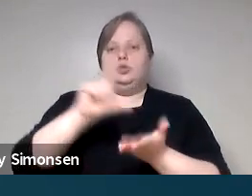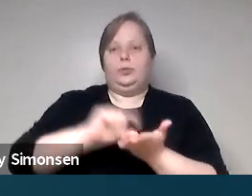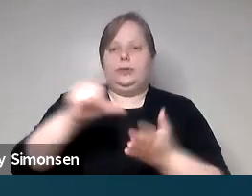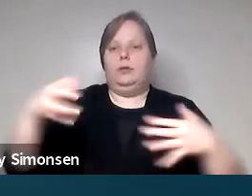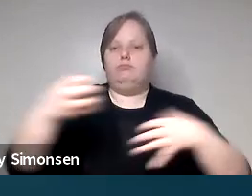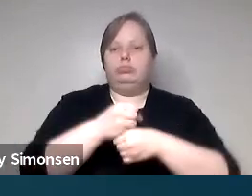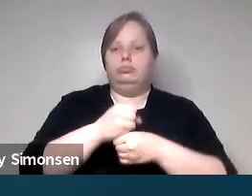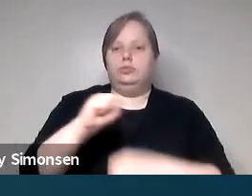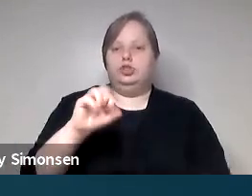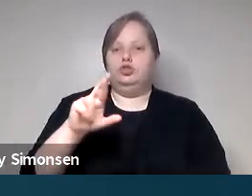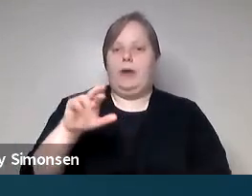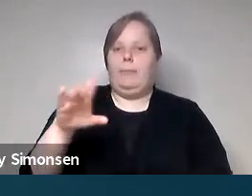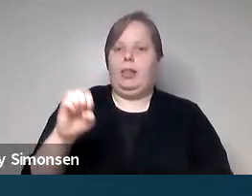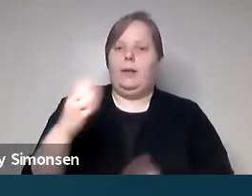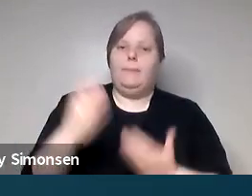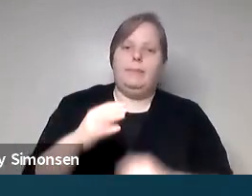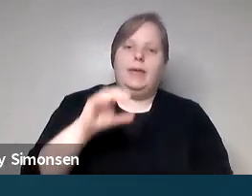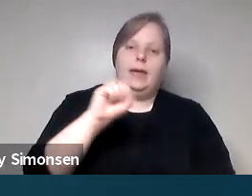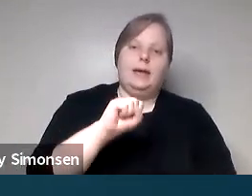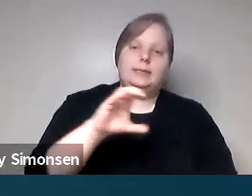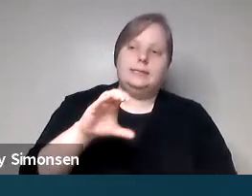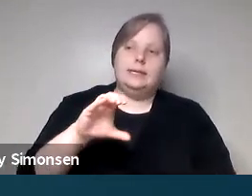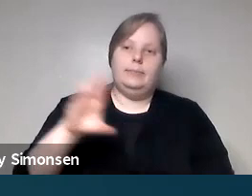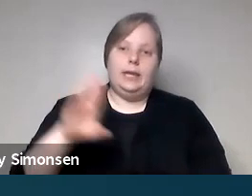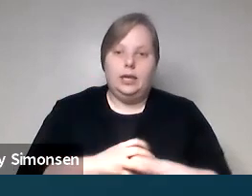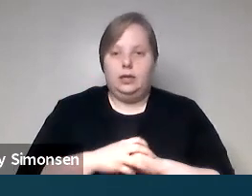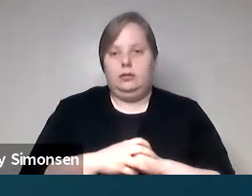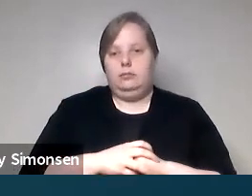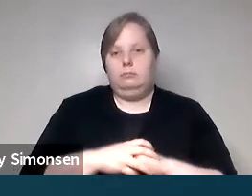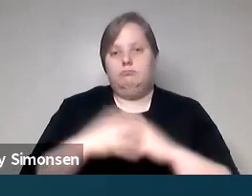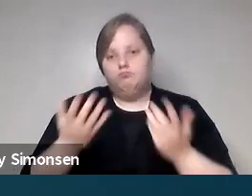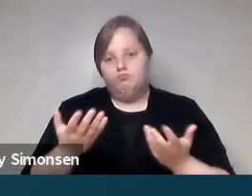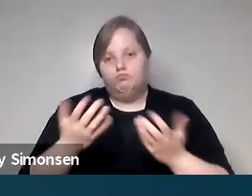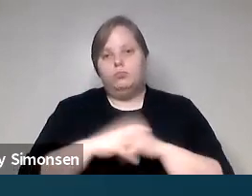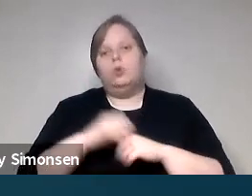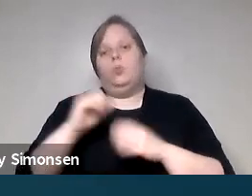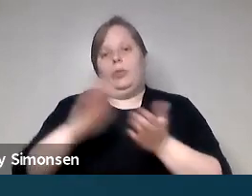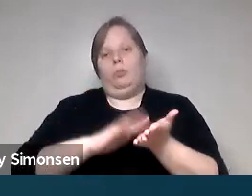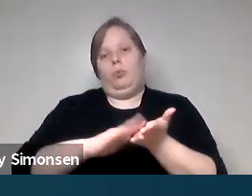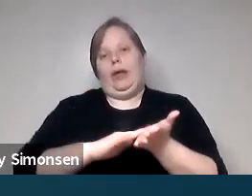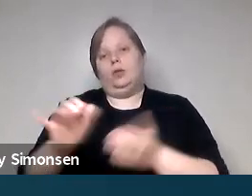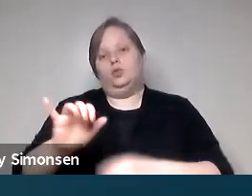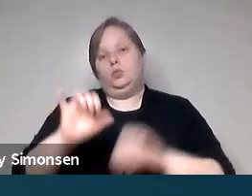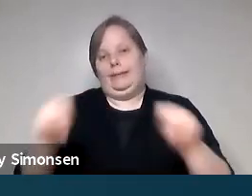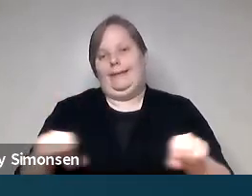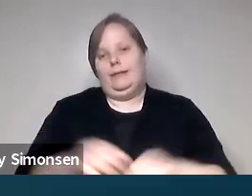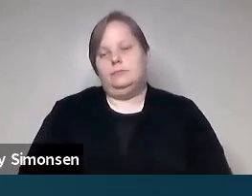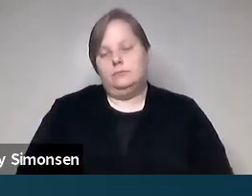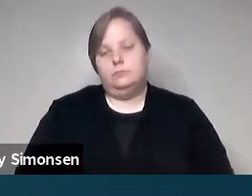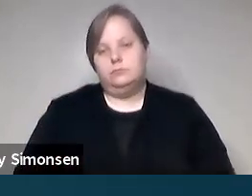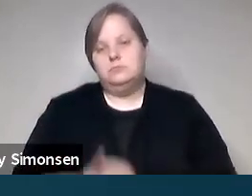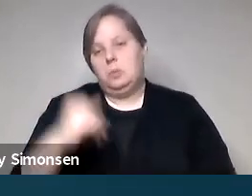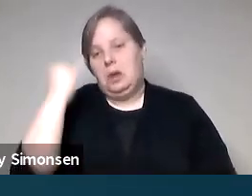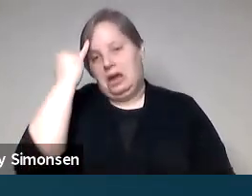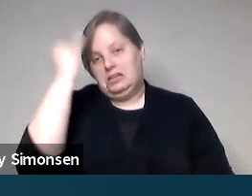abbreviation for Scrabble, like maybe SCB. You could also do it with Braille. So that would be an idea